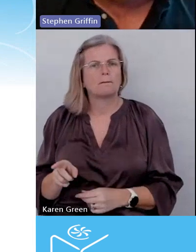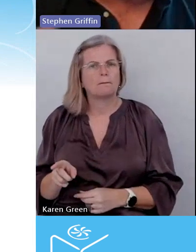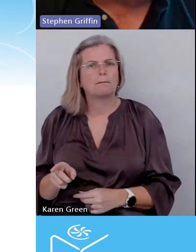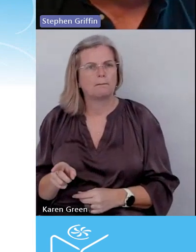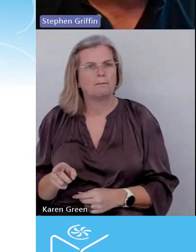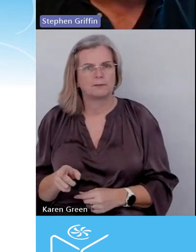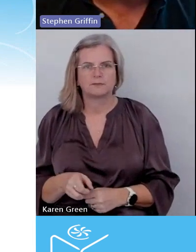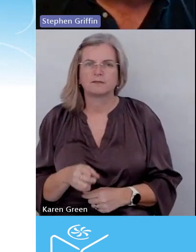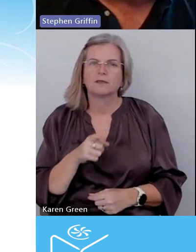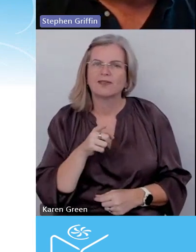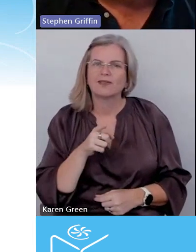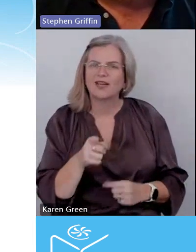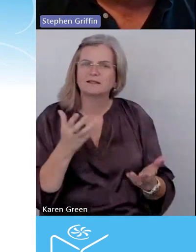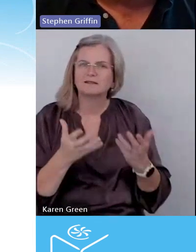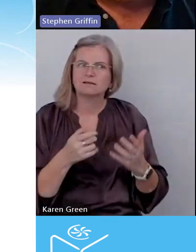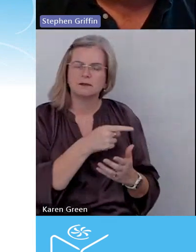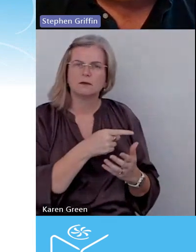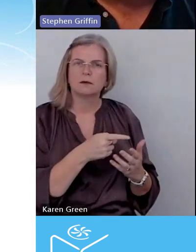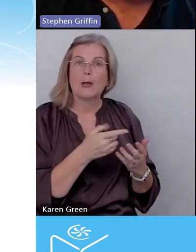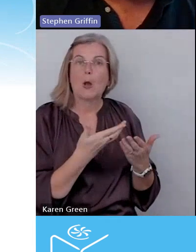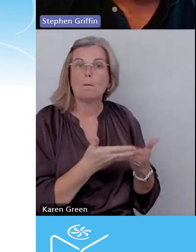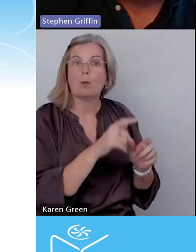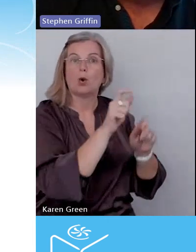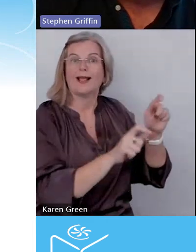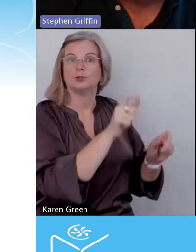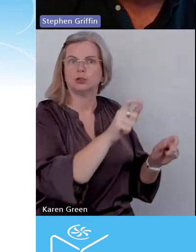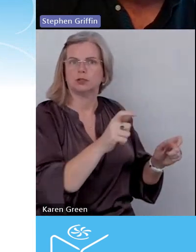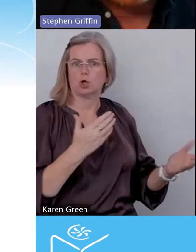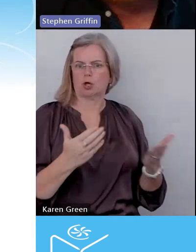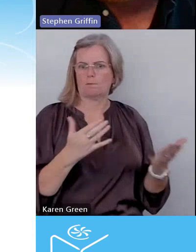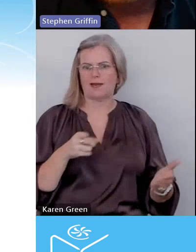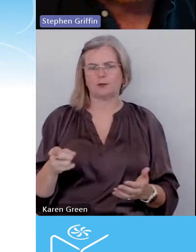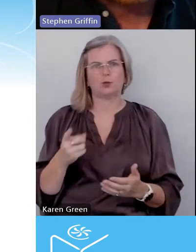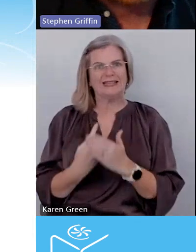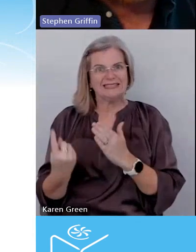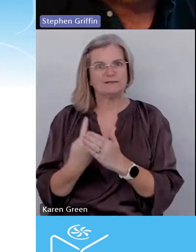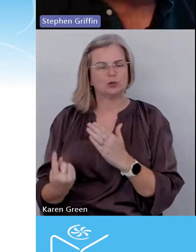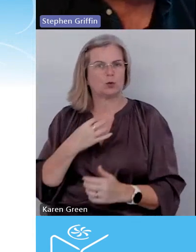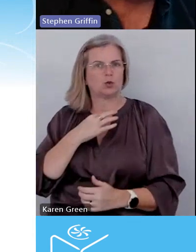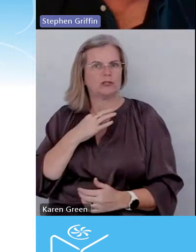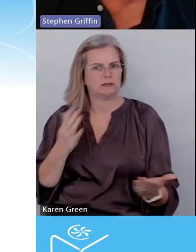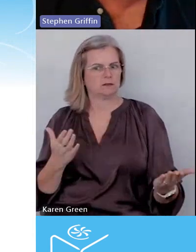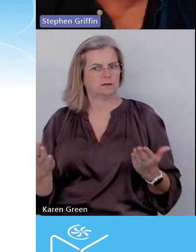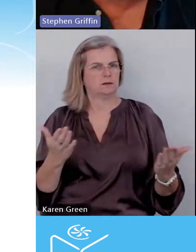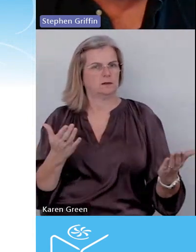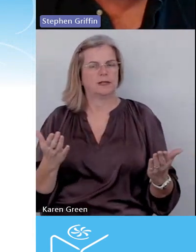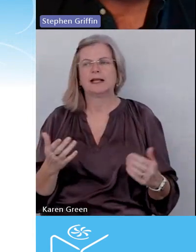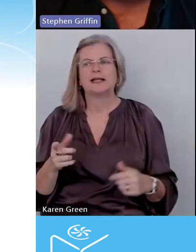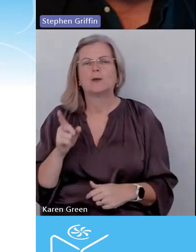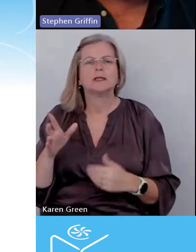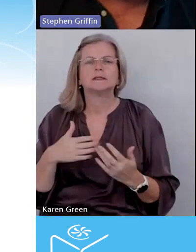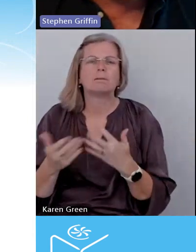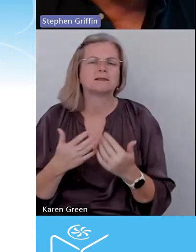population versus individual risk, as I talked about before. Because any disease, and I'm not splitting hairs between different viruses here, any